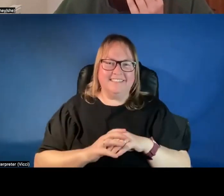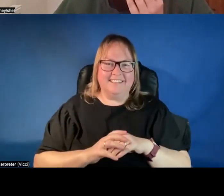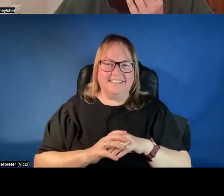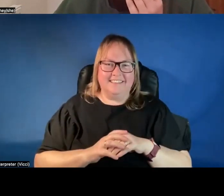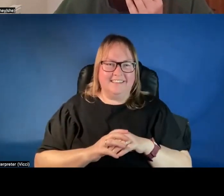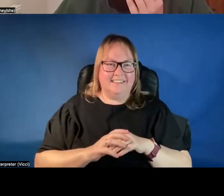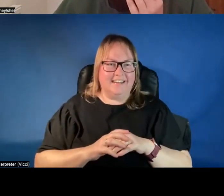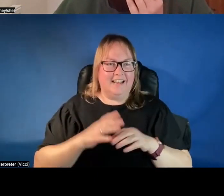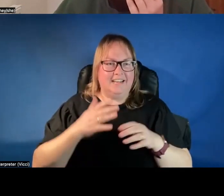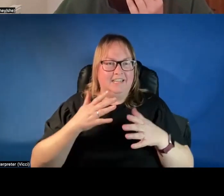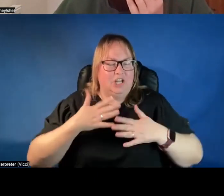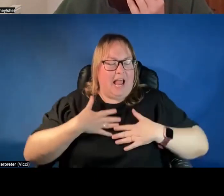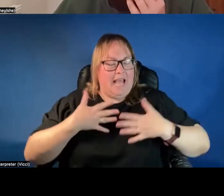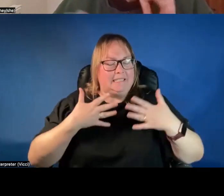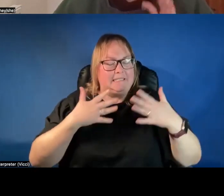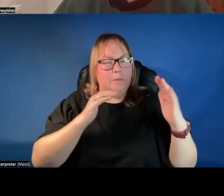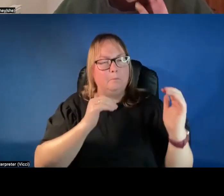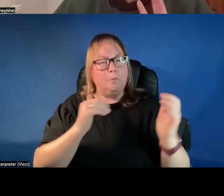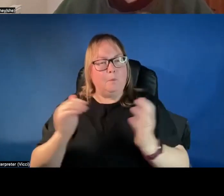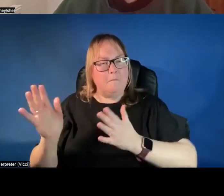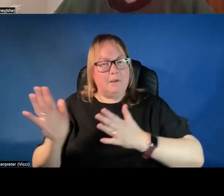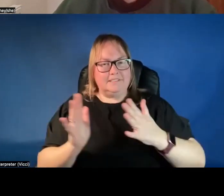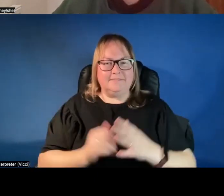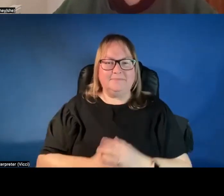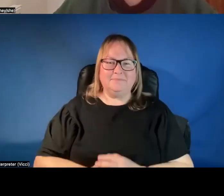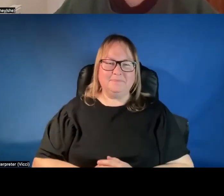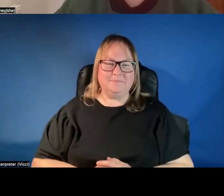the movement's lovely.